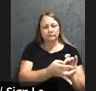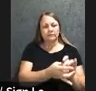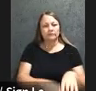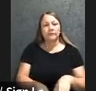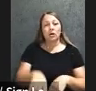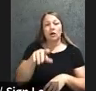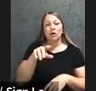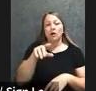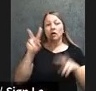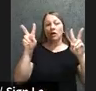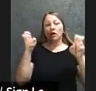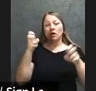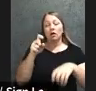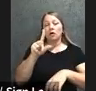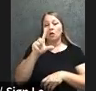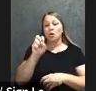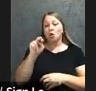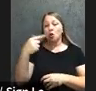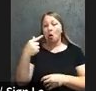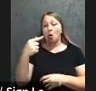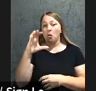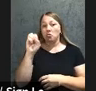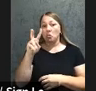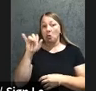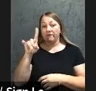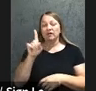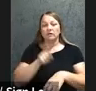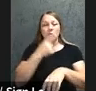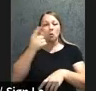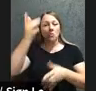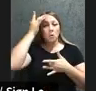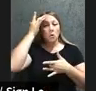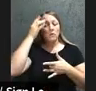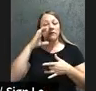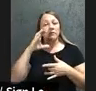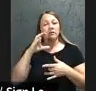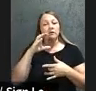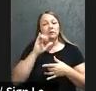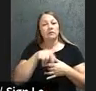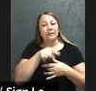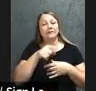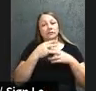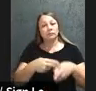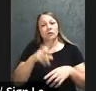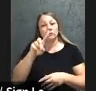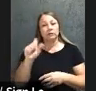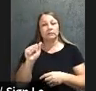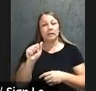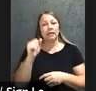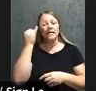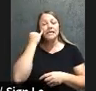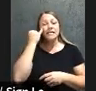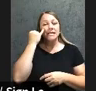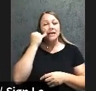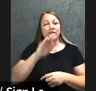COVID has been considered a disability if it substantially limits one or more major